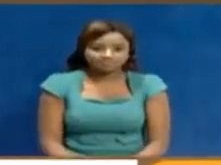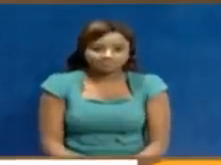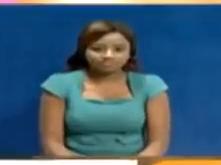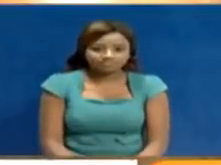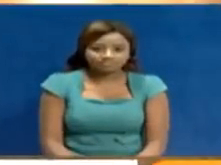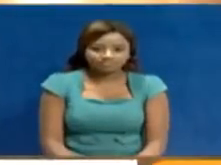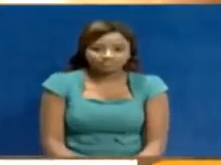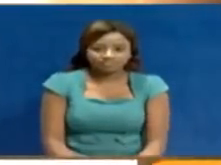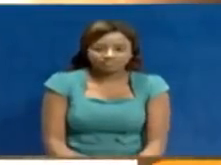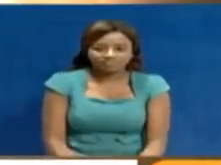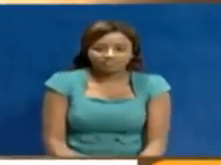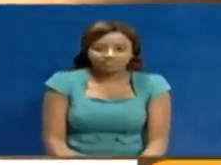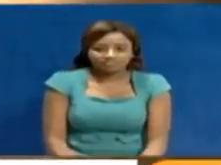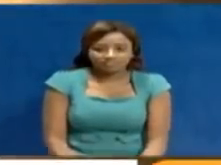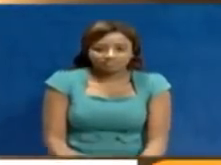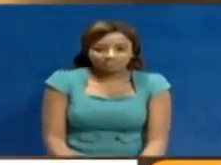police barricade.